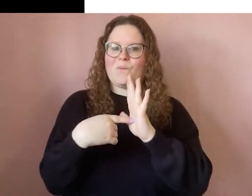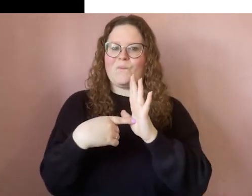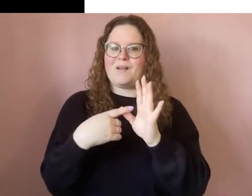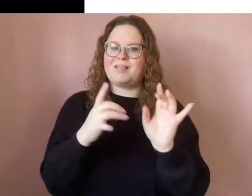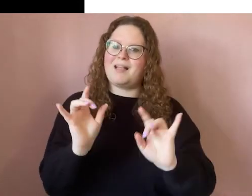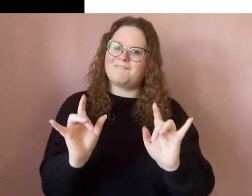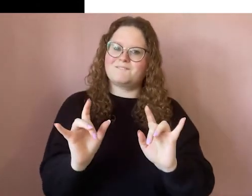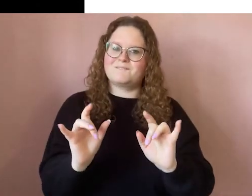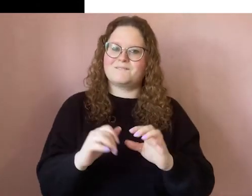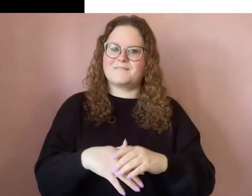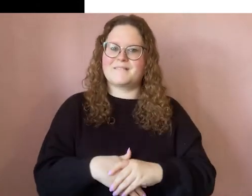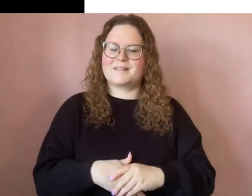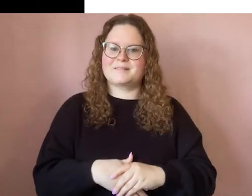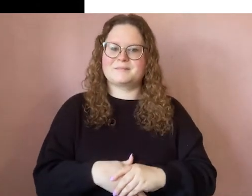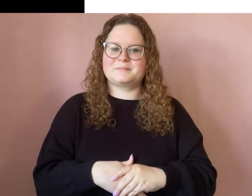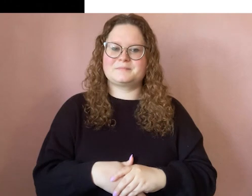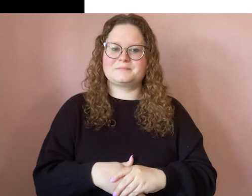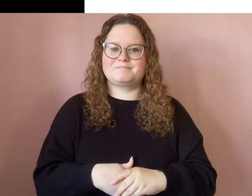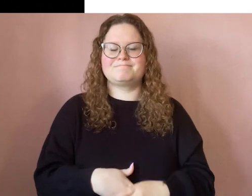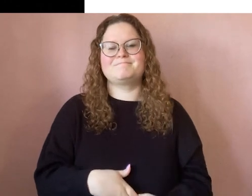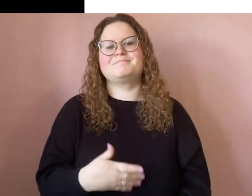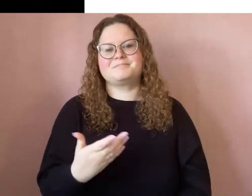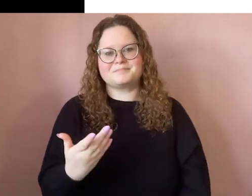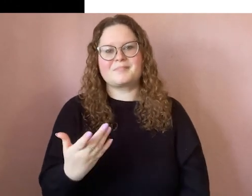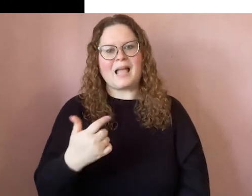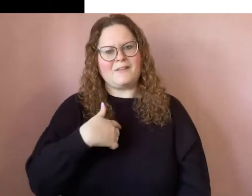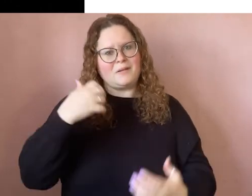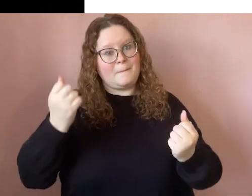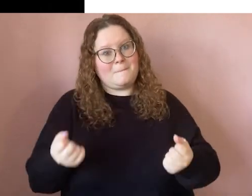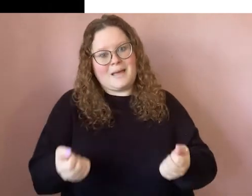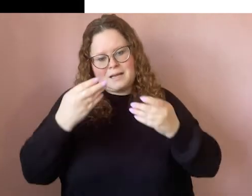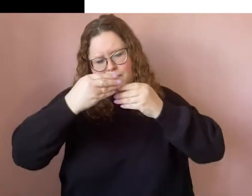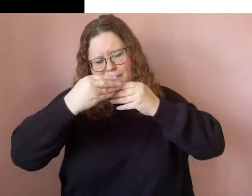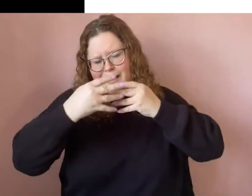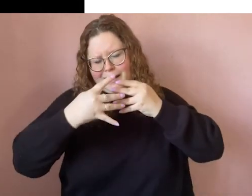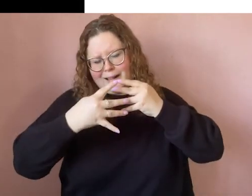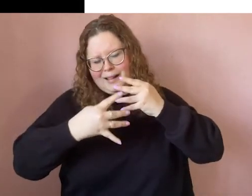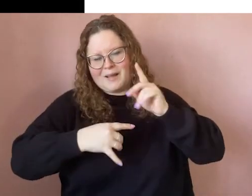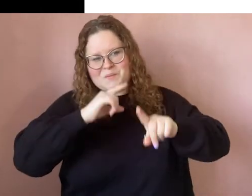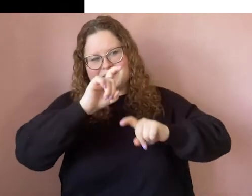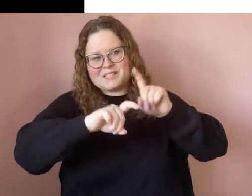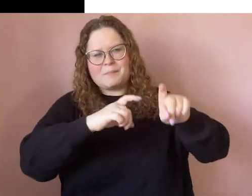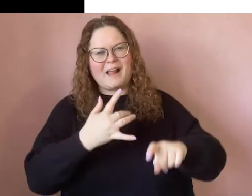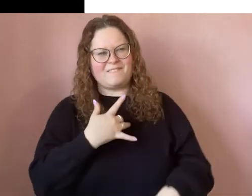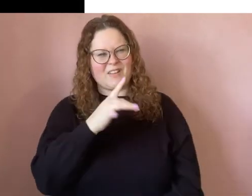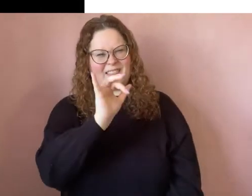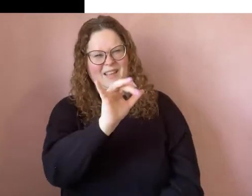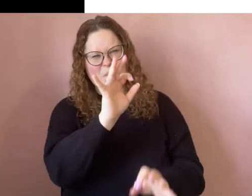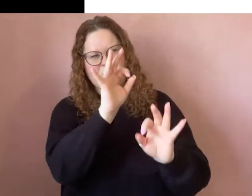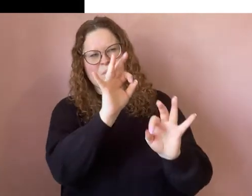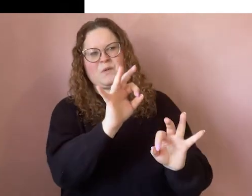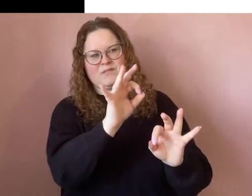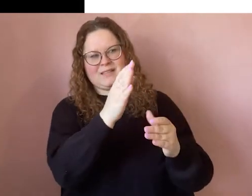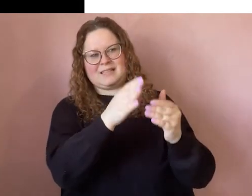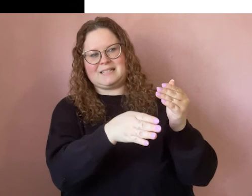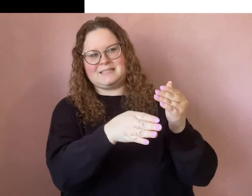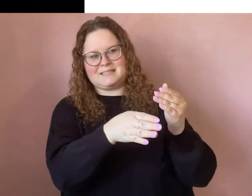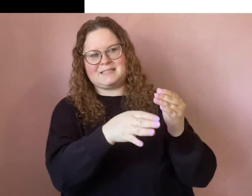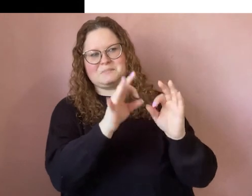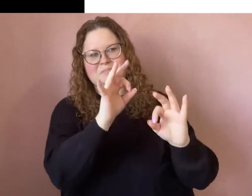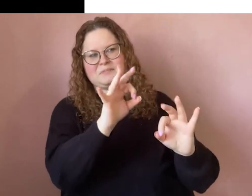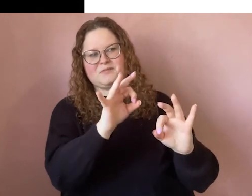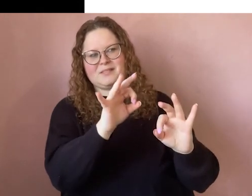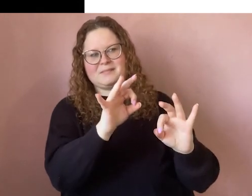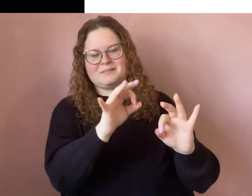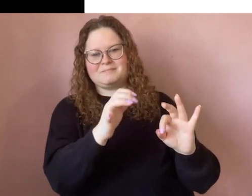to say, well, I want to work out a way to make sure that those elderly folks down the street don't have to keep trying to shove their